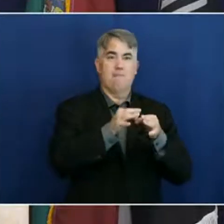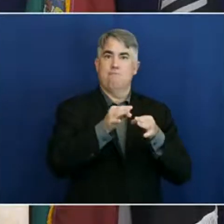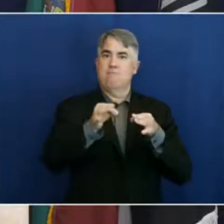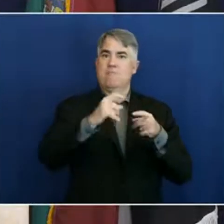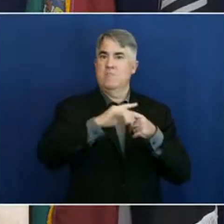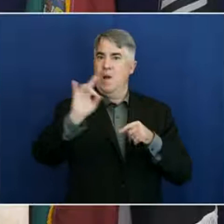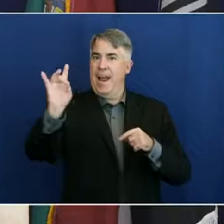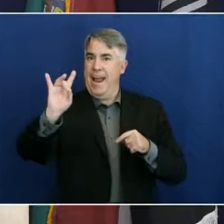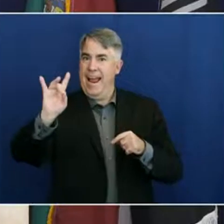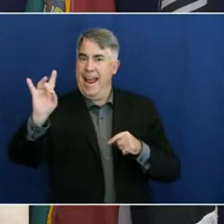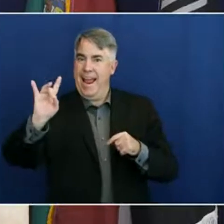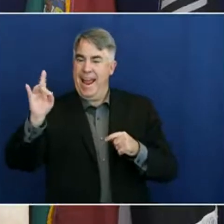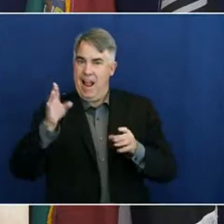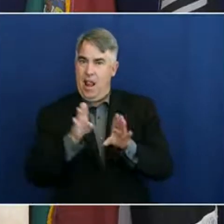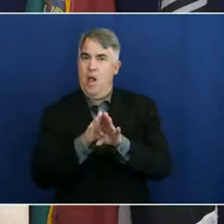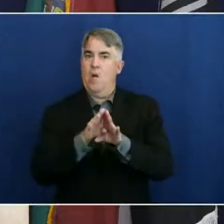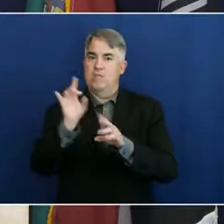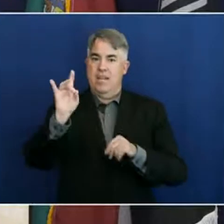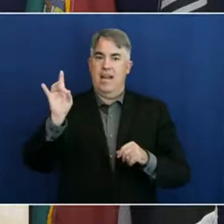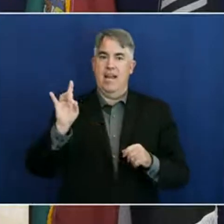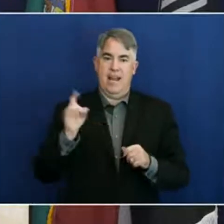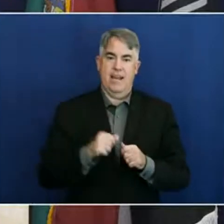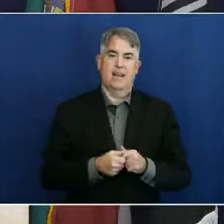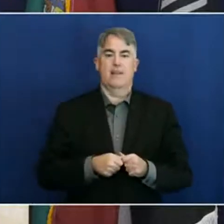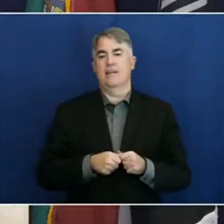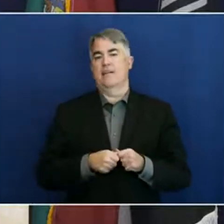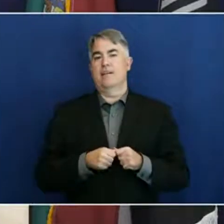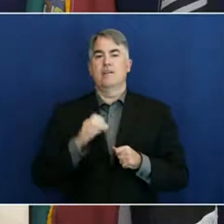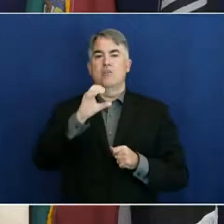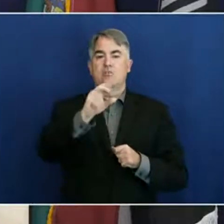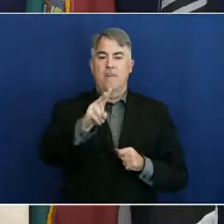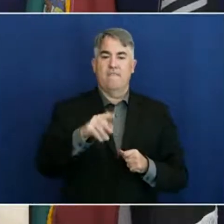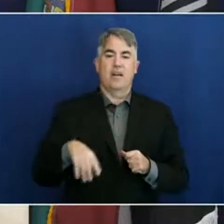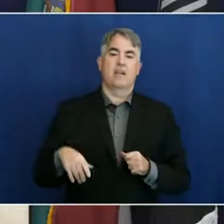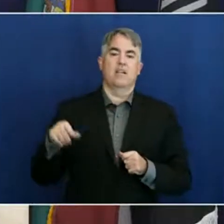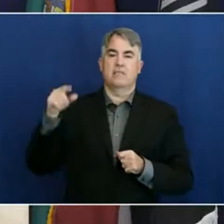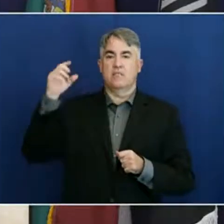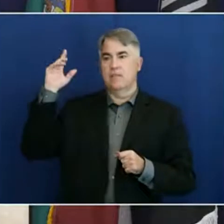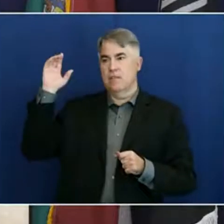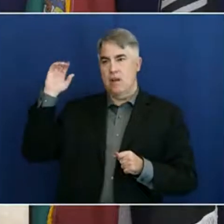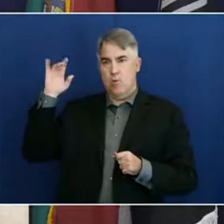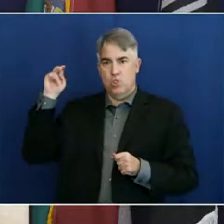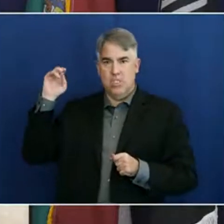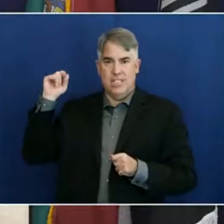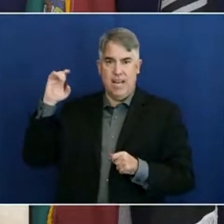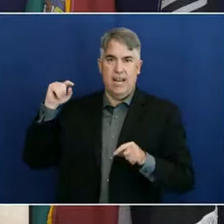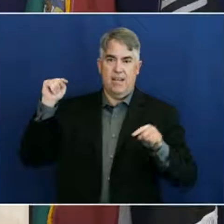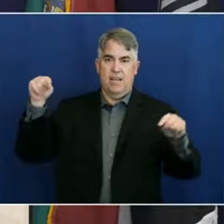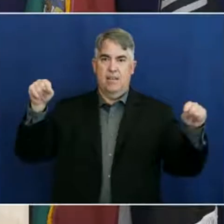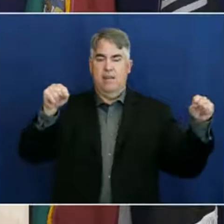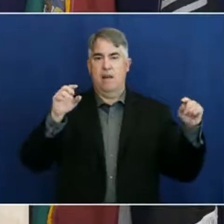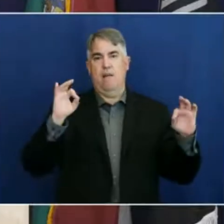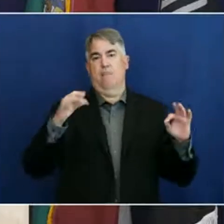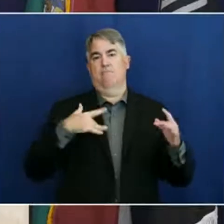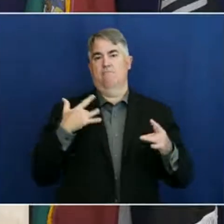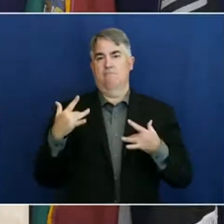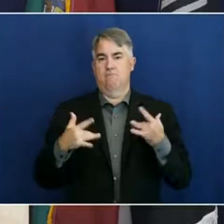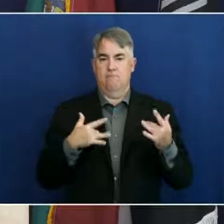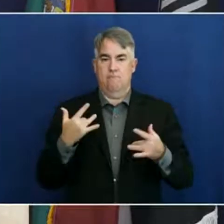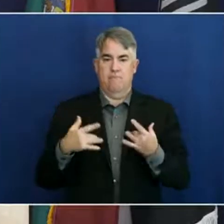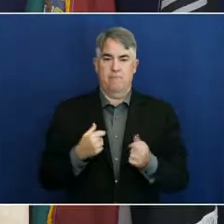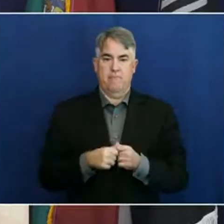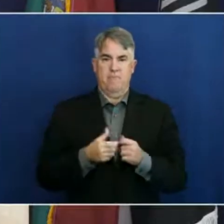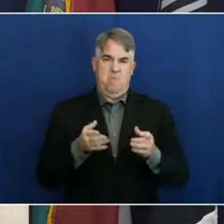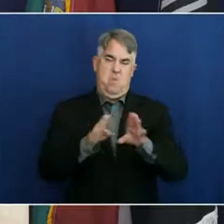Vista, and El Cajon. Starting today, we'll be going until 8 p.m., or tomorrow, I believe. We'll be going until 8 p.m.,